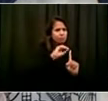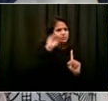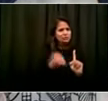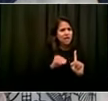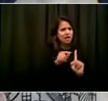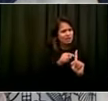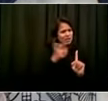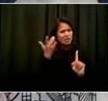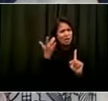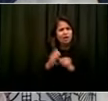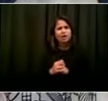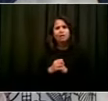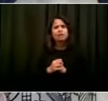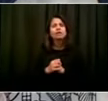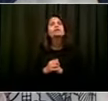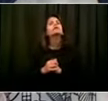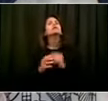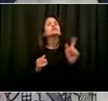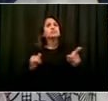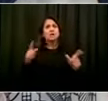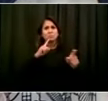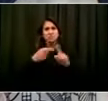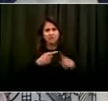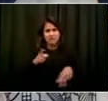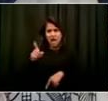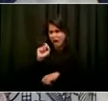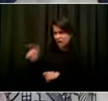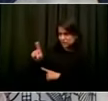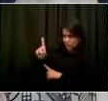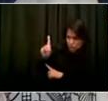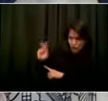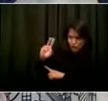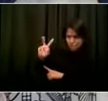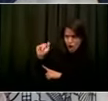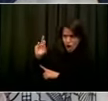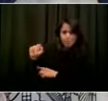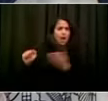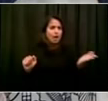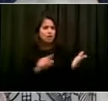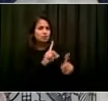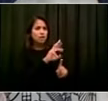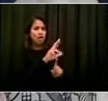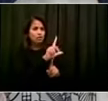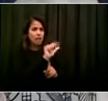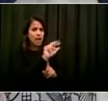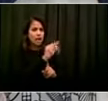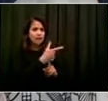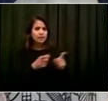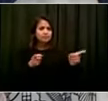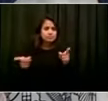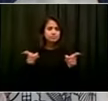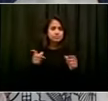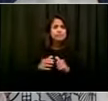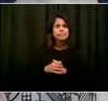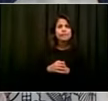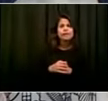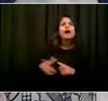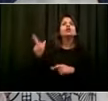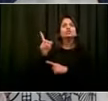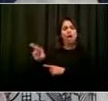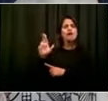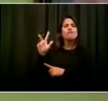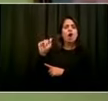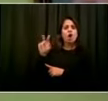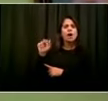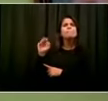Dr. Varma, are you out there? You may be on mute. Unmute. Yeah, there we go. Yep, sorry, I was trying to unmute. Yes, thank